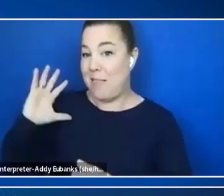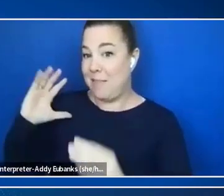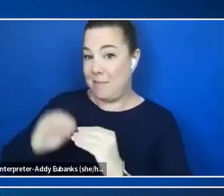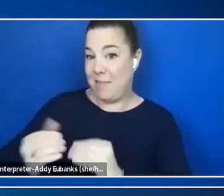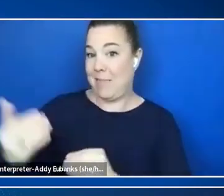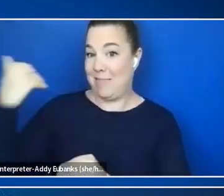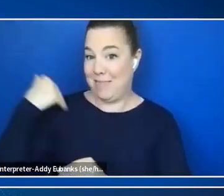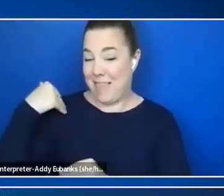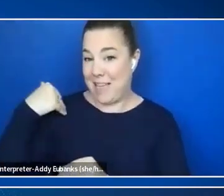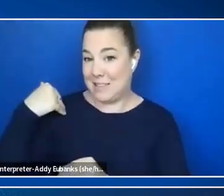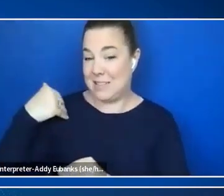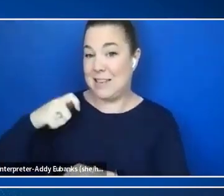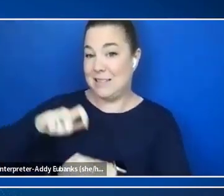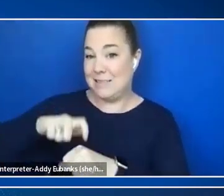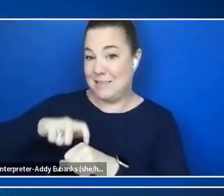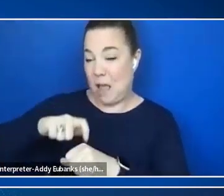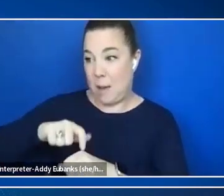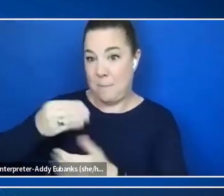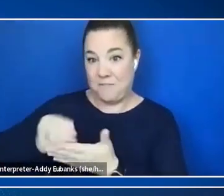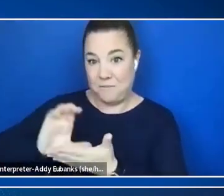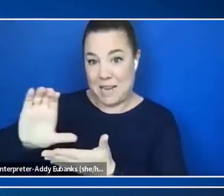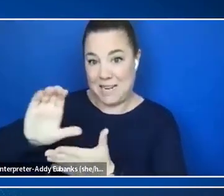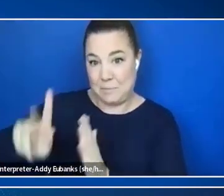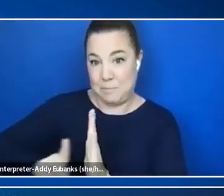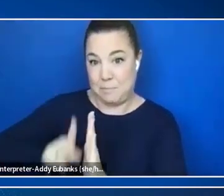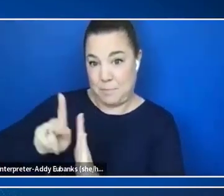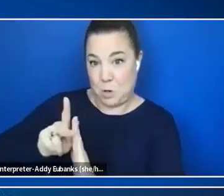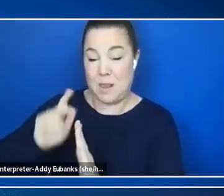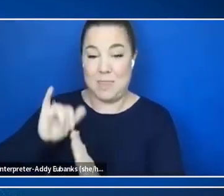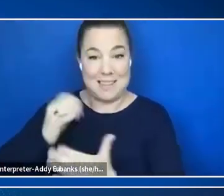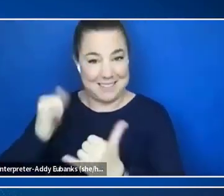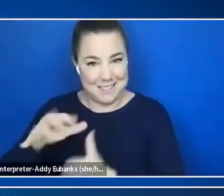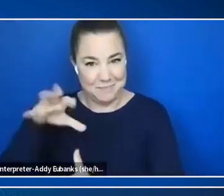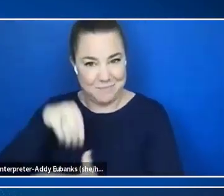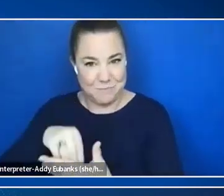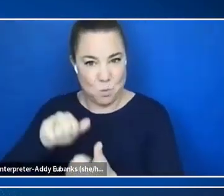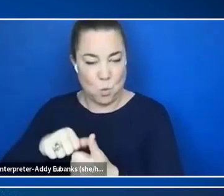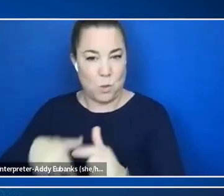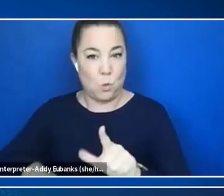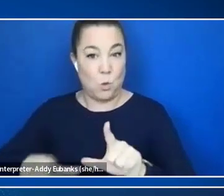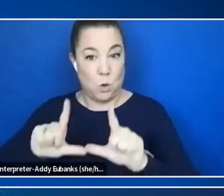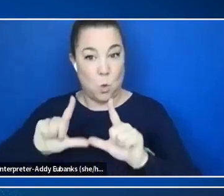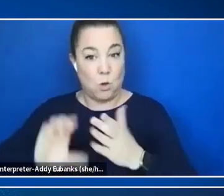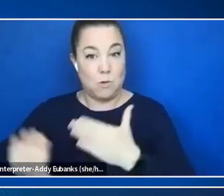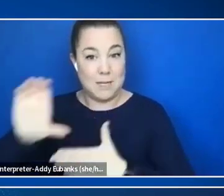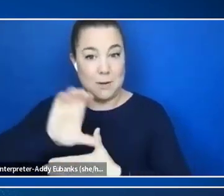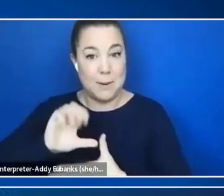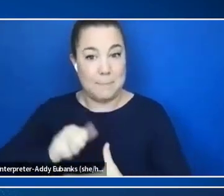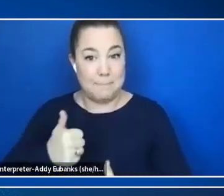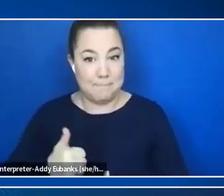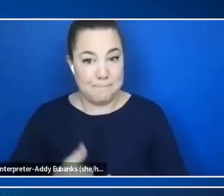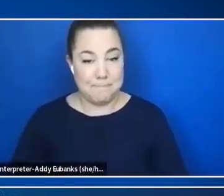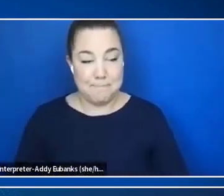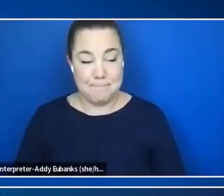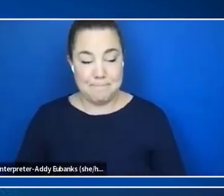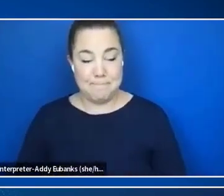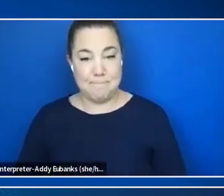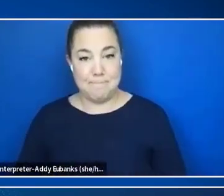the productivity is still evaluated as part of the renewal criteria.